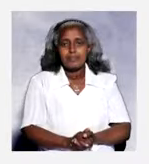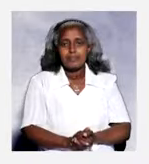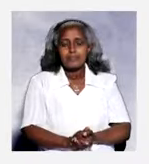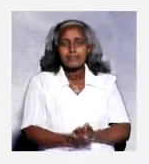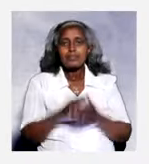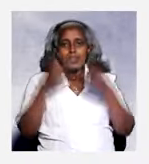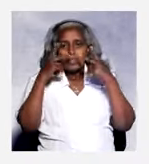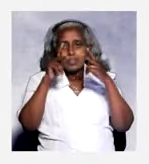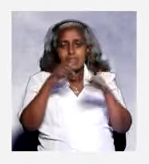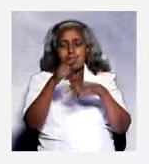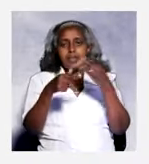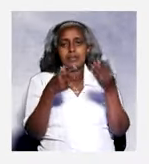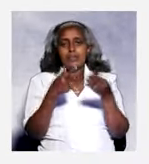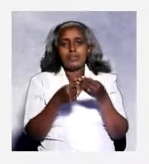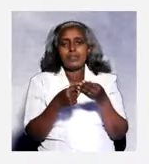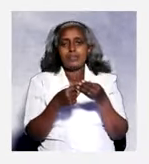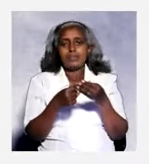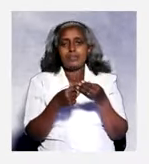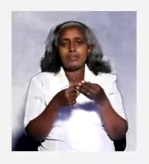Let's see about